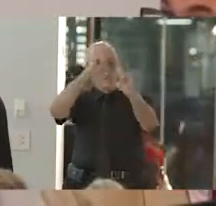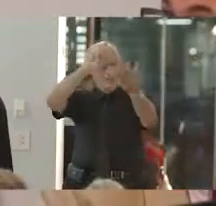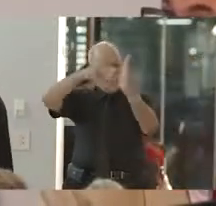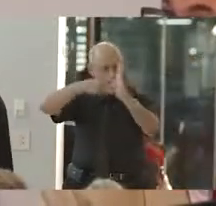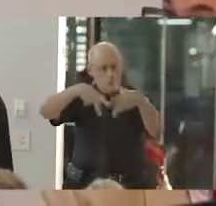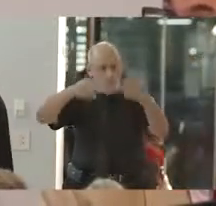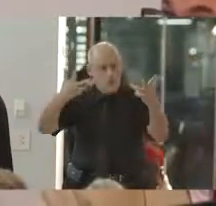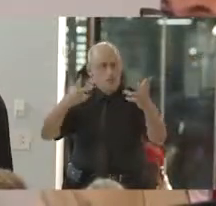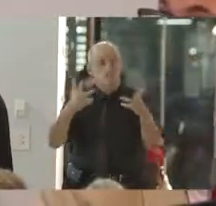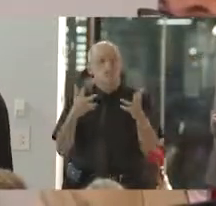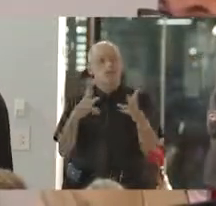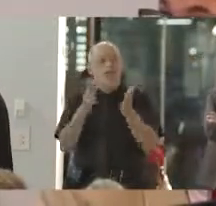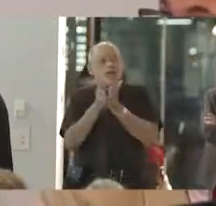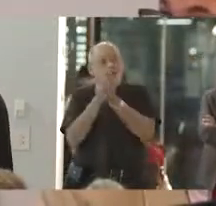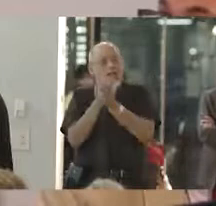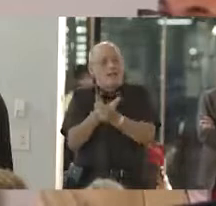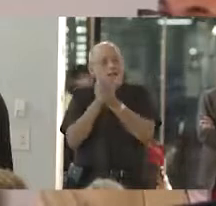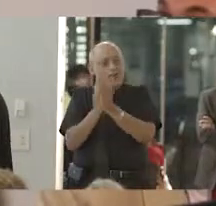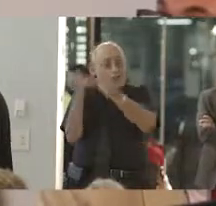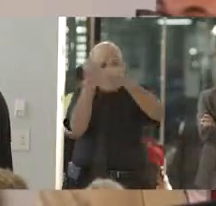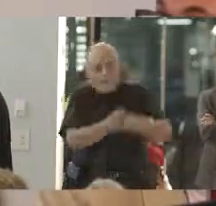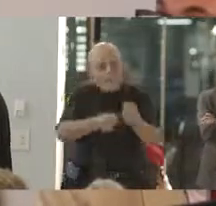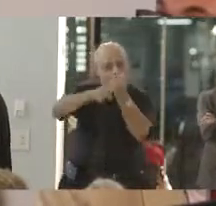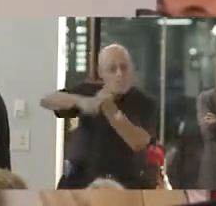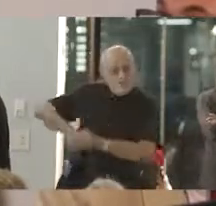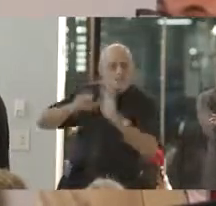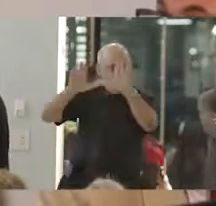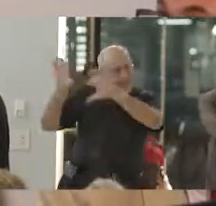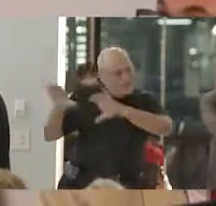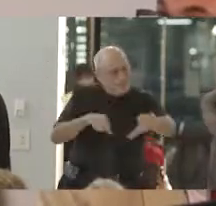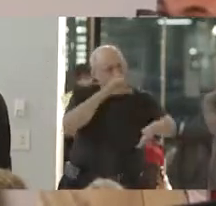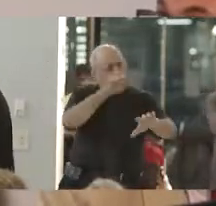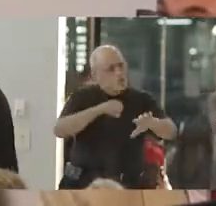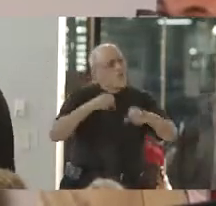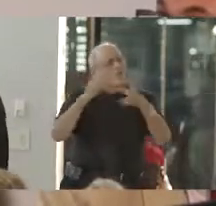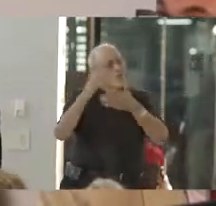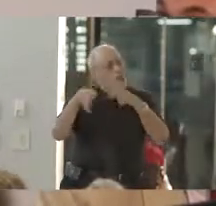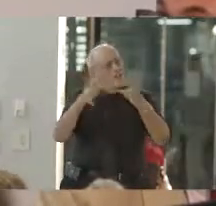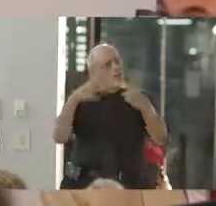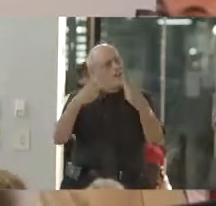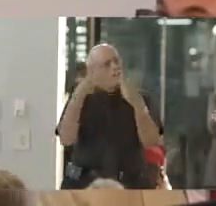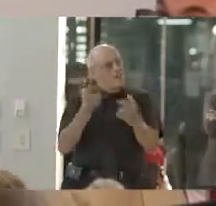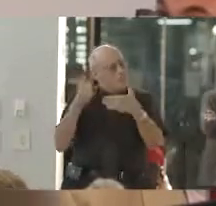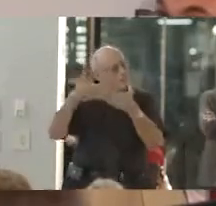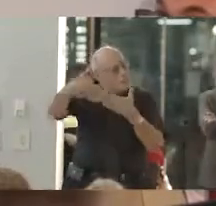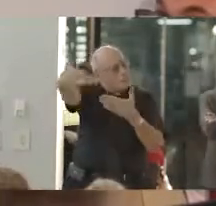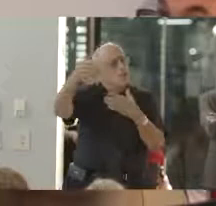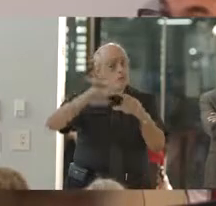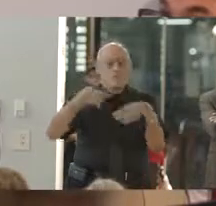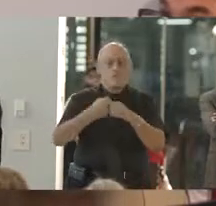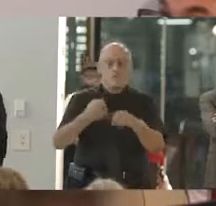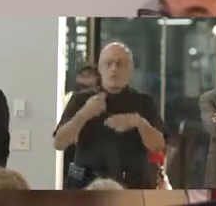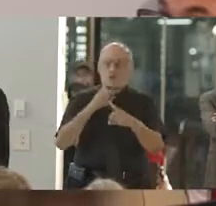would certainly be, because kayaking is a great activity, it's actually the kind of thing that we would like to happen as part of this. So I think we would for sure make